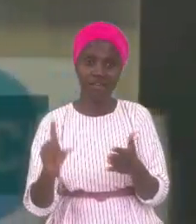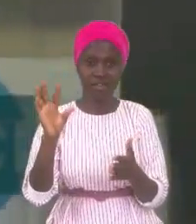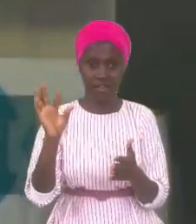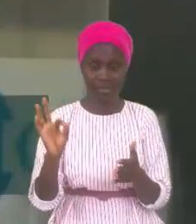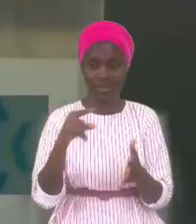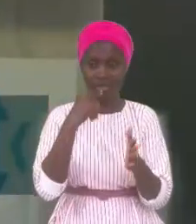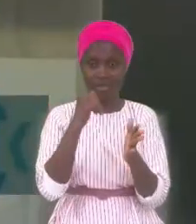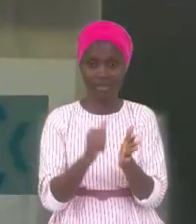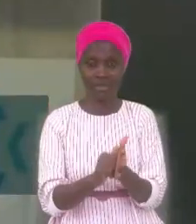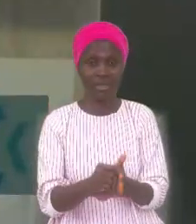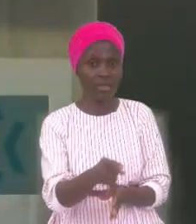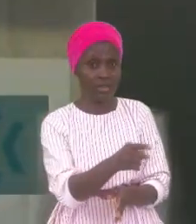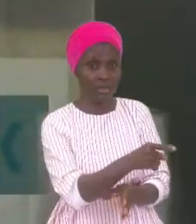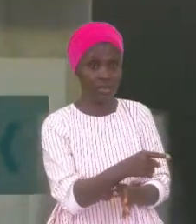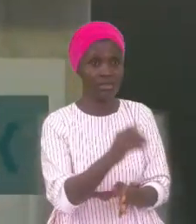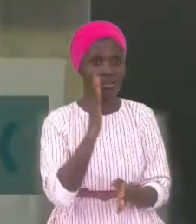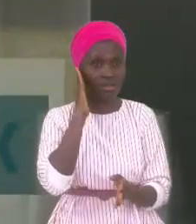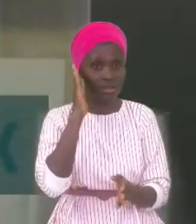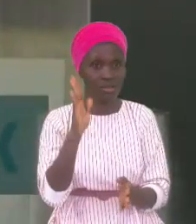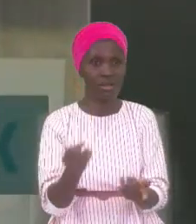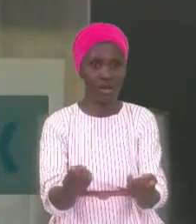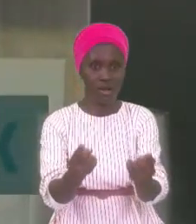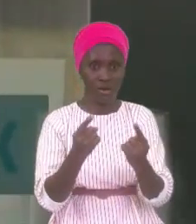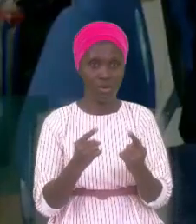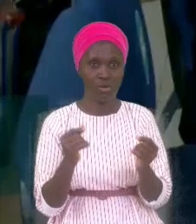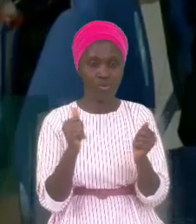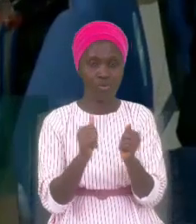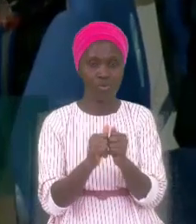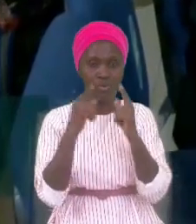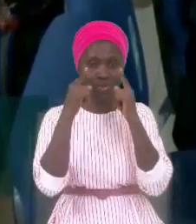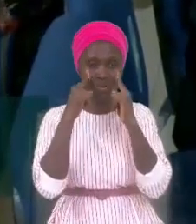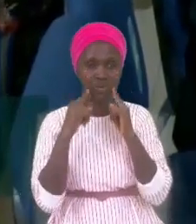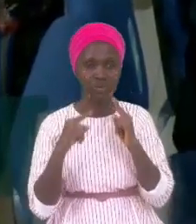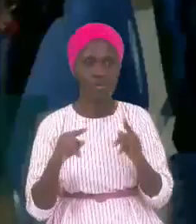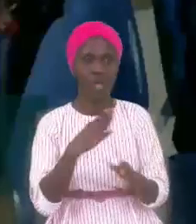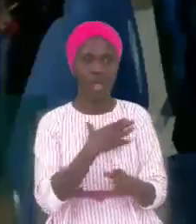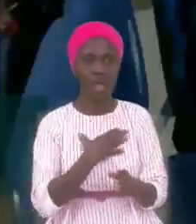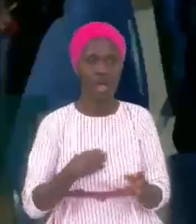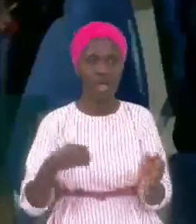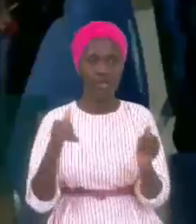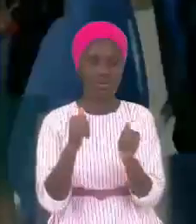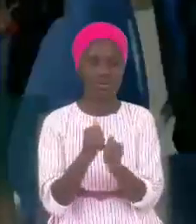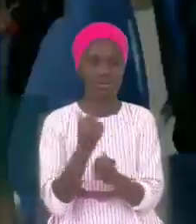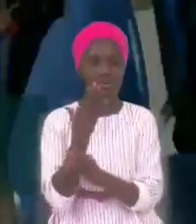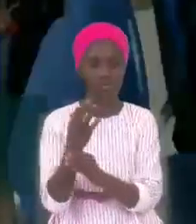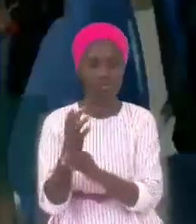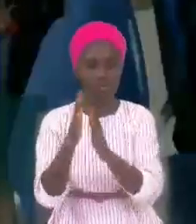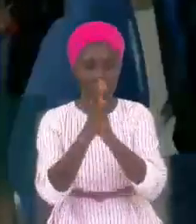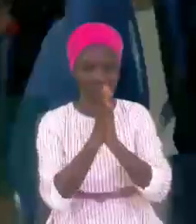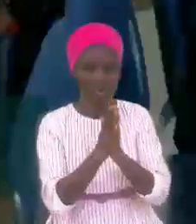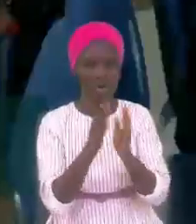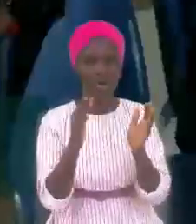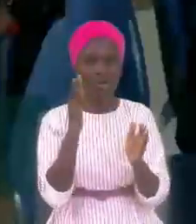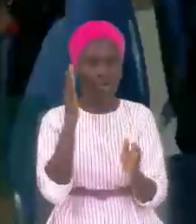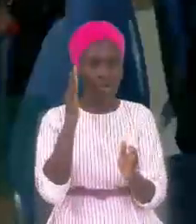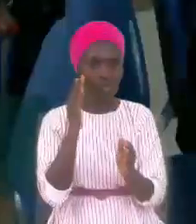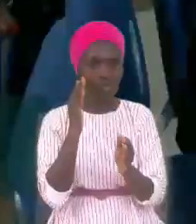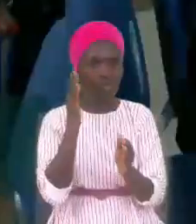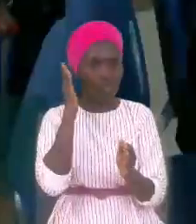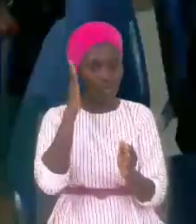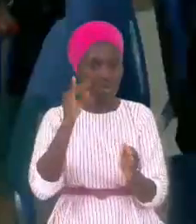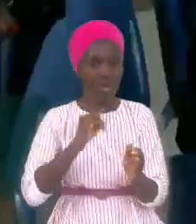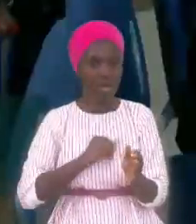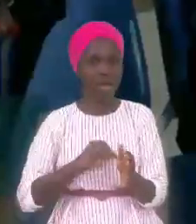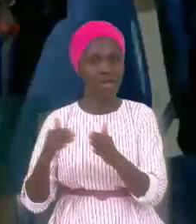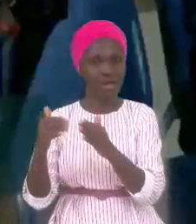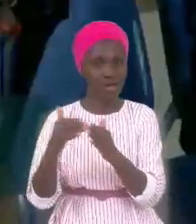shall come with weeping and with supplications, which will I